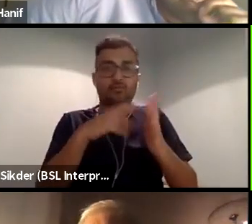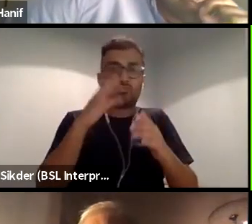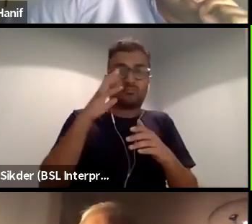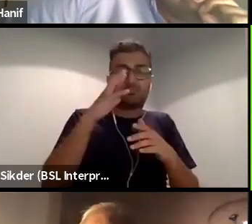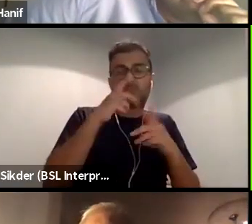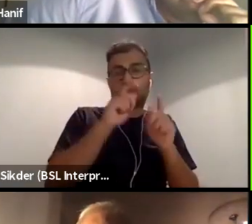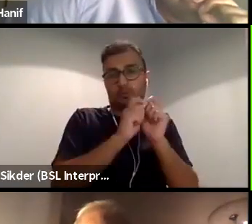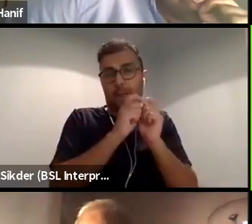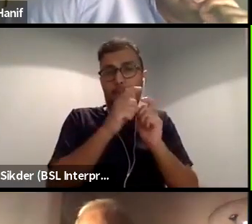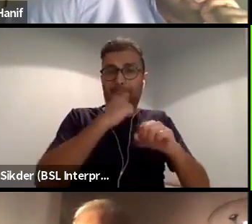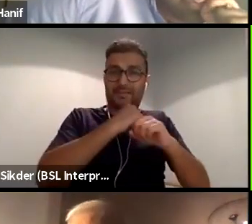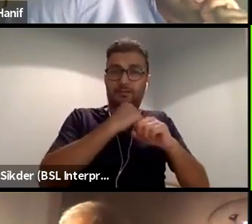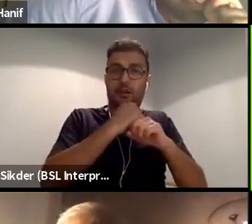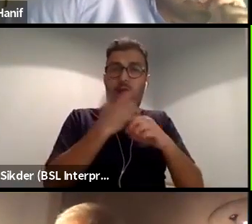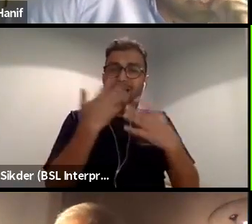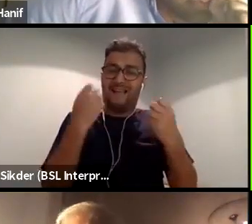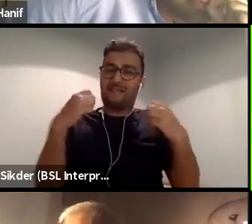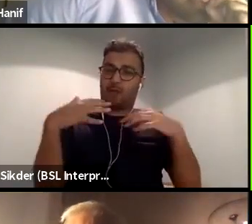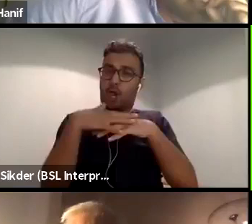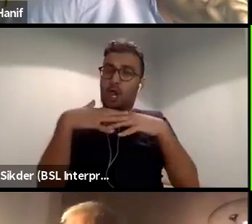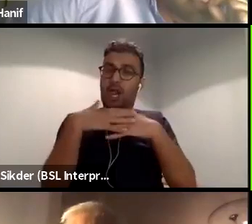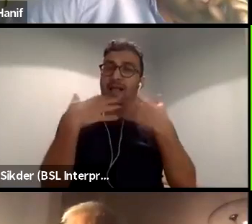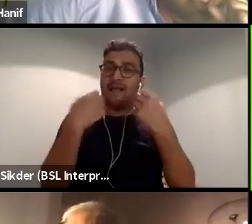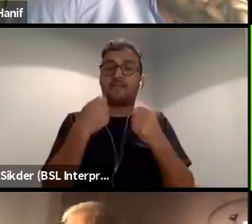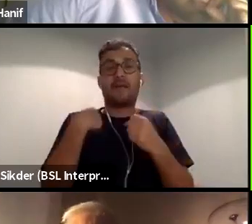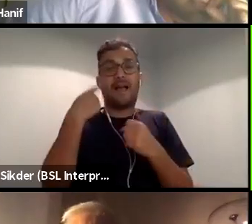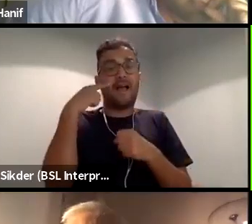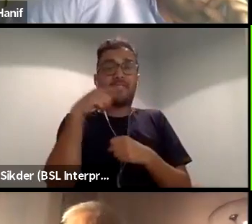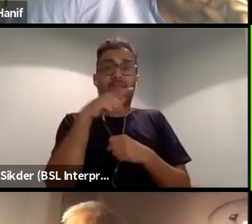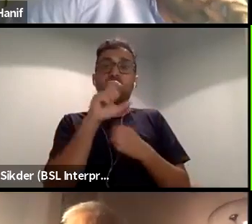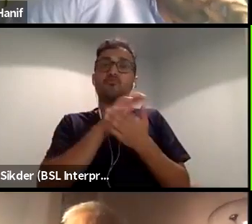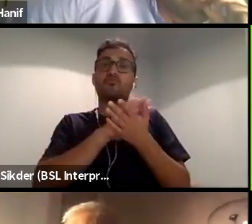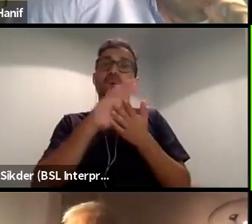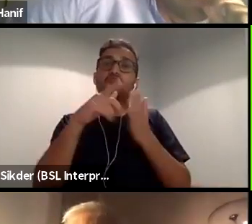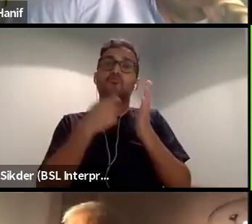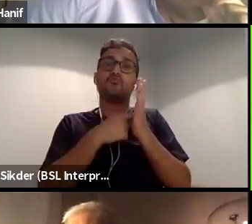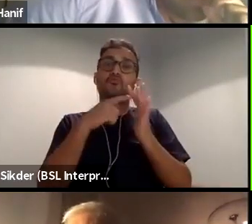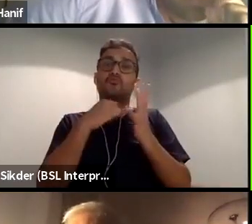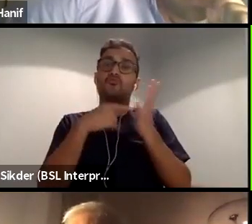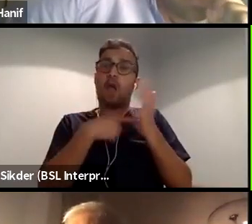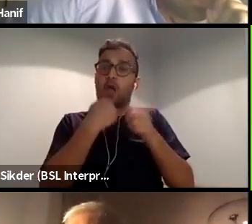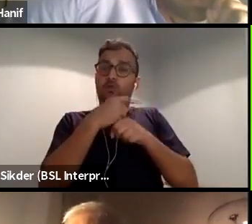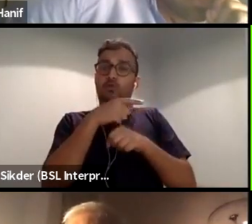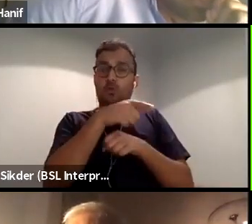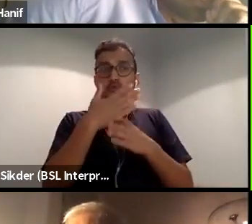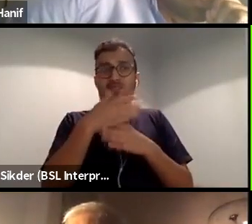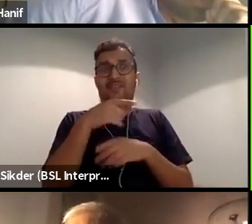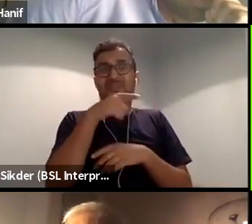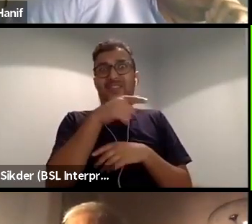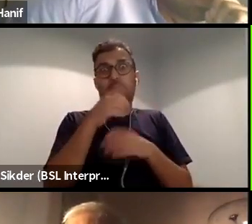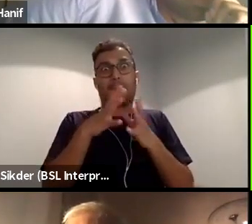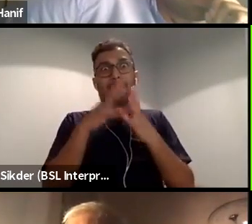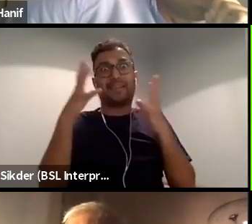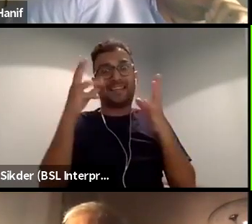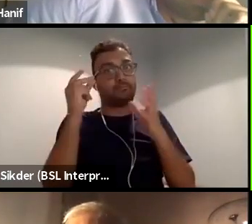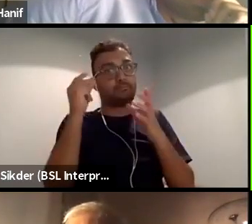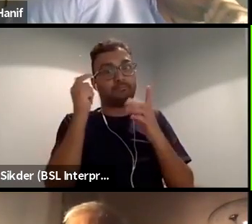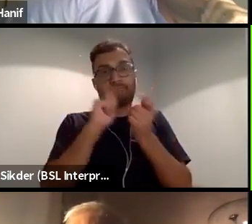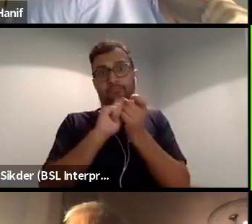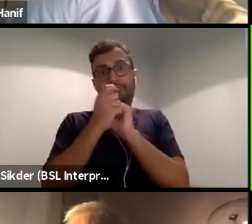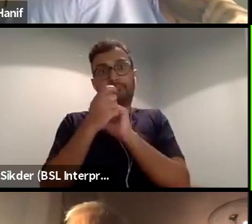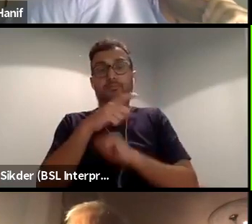Christchurch was a turning point in part because of, you know, the seniority of the